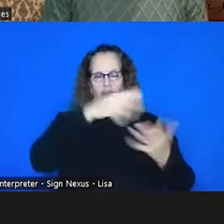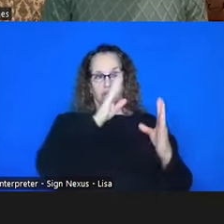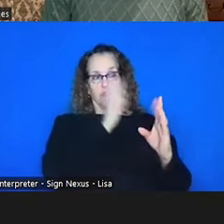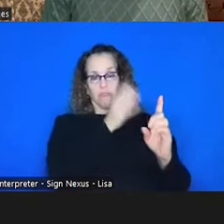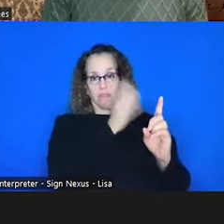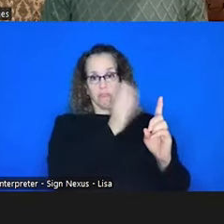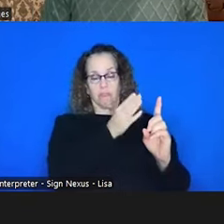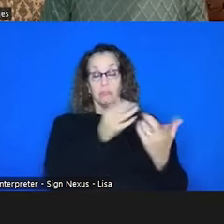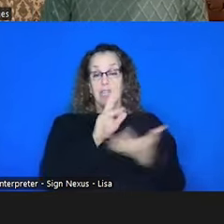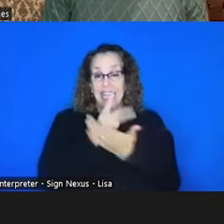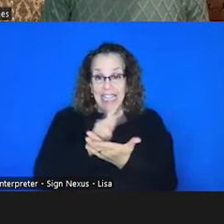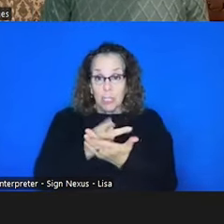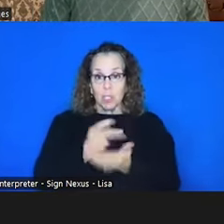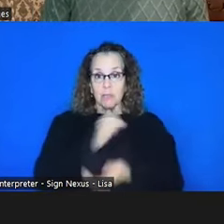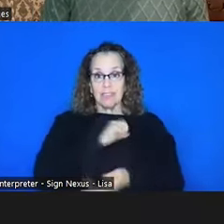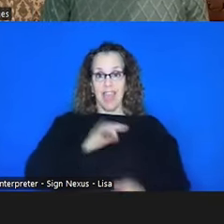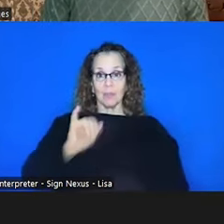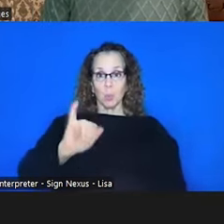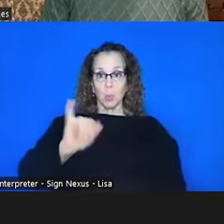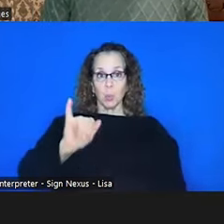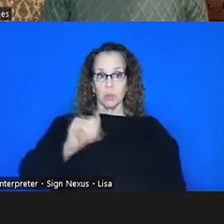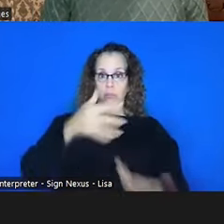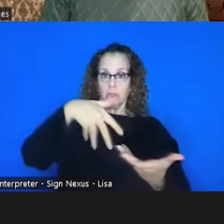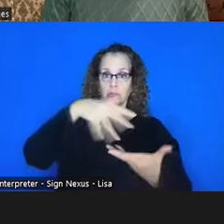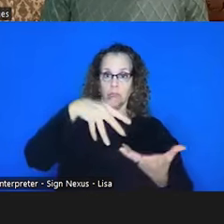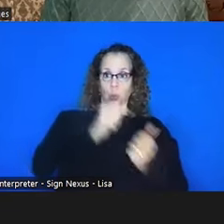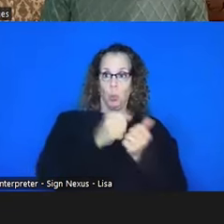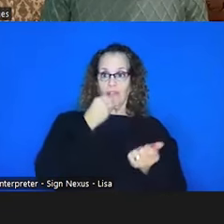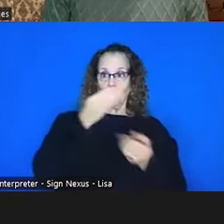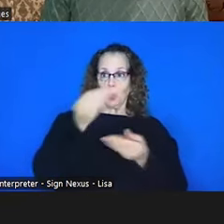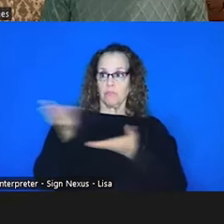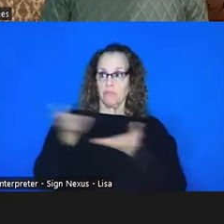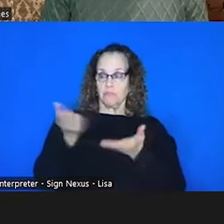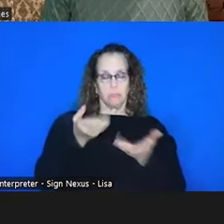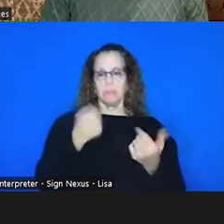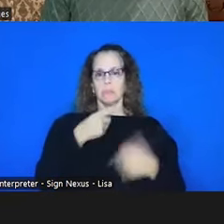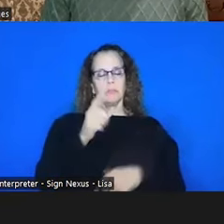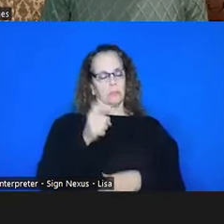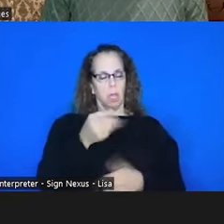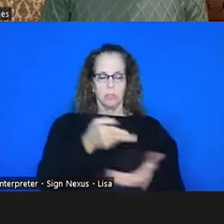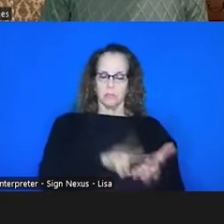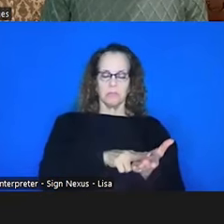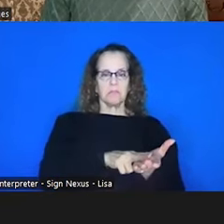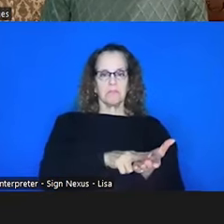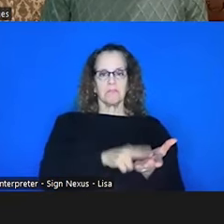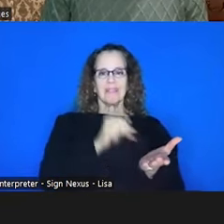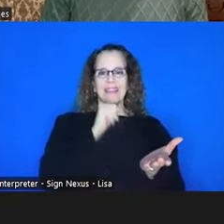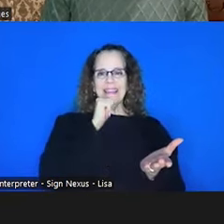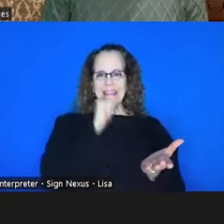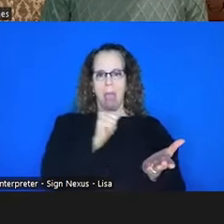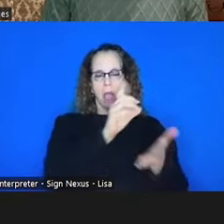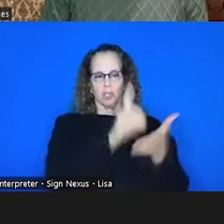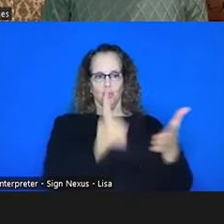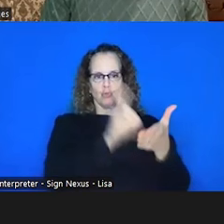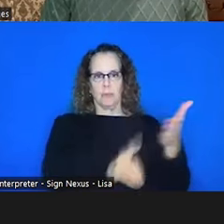the kitchen staff who also interact. And individuals at DHS also have to sign a non-discrimination